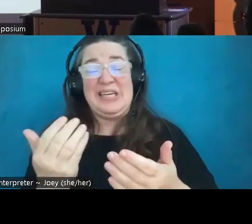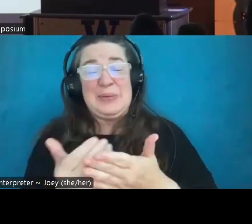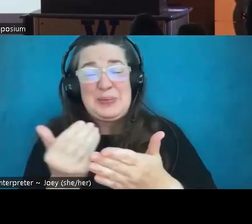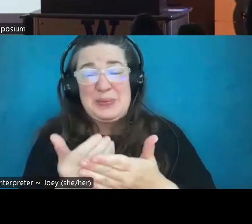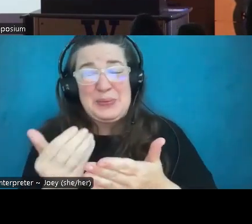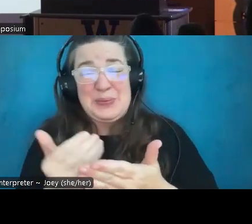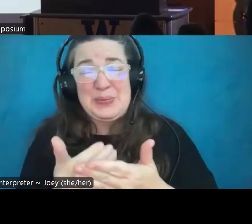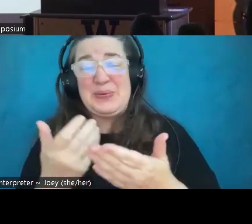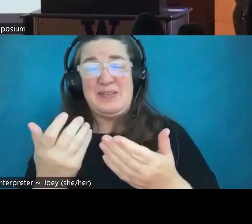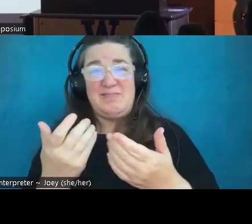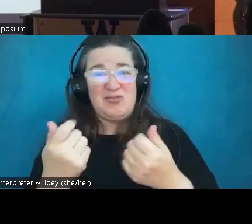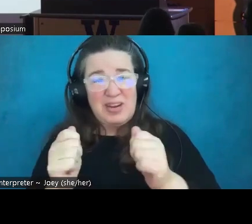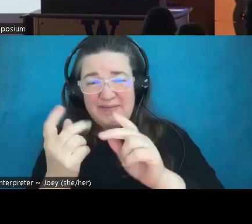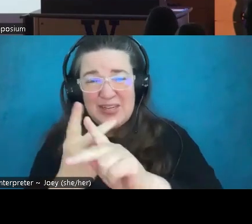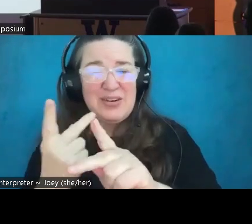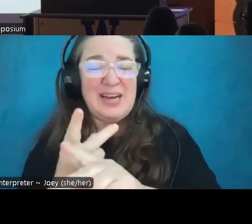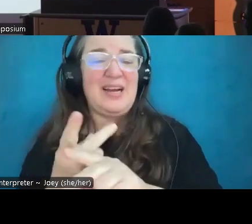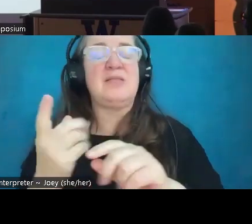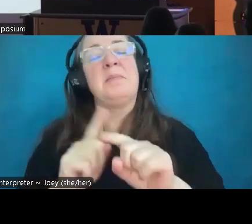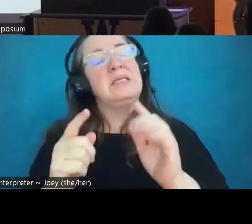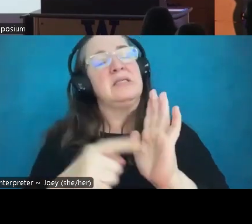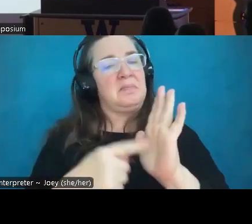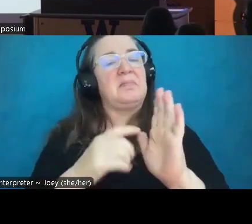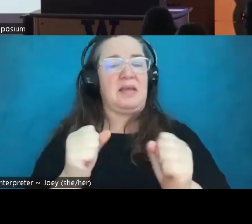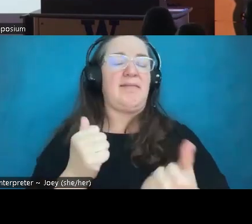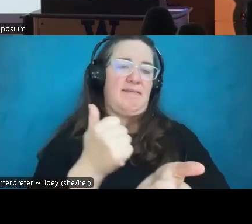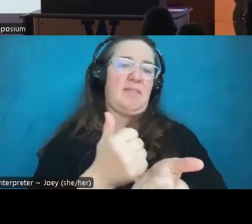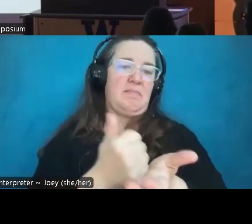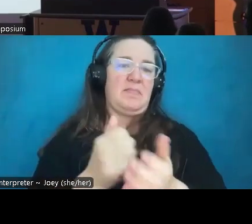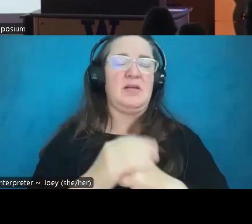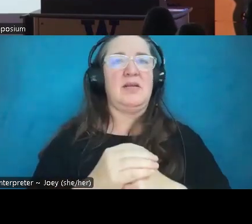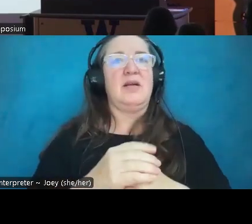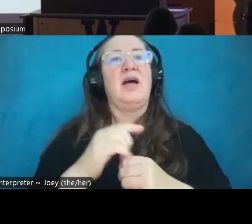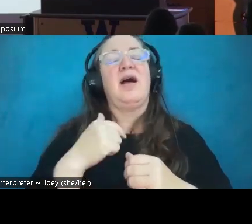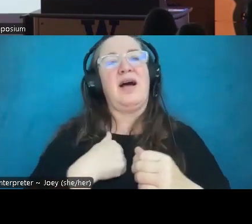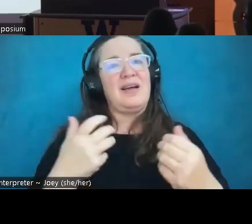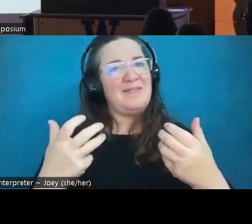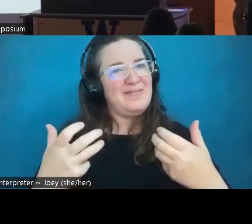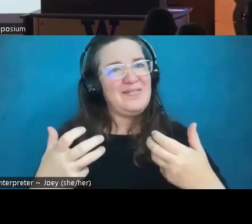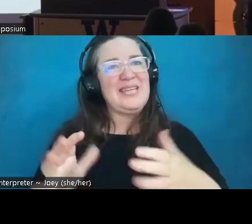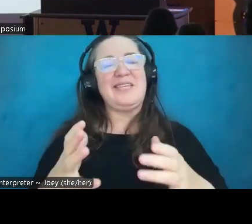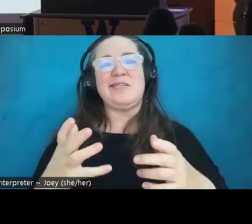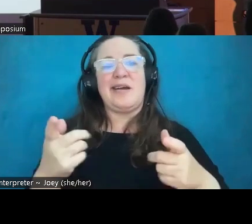but sometimes it can be helpful. I had taken care of a lot of brain injury patients, and so,